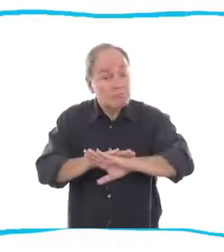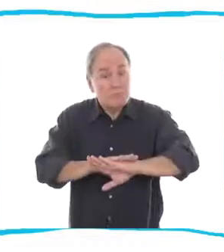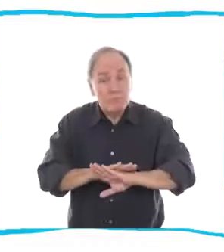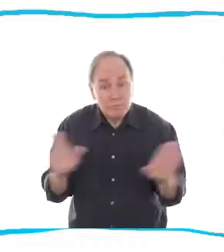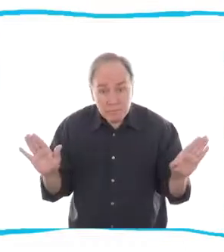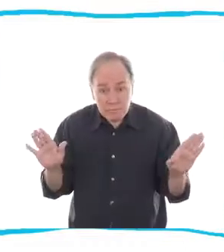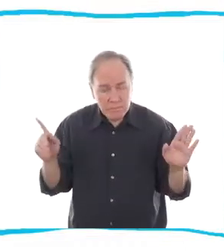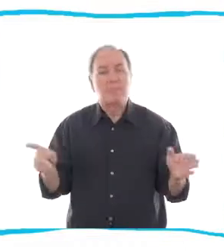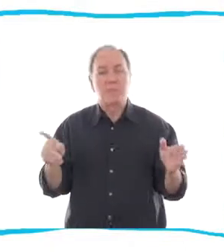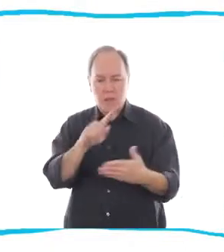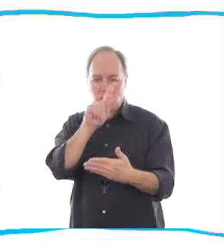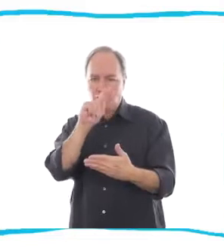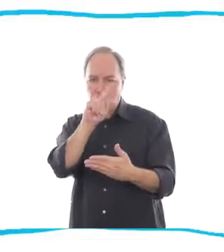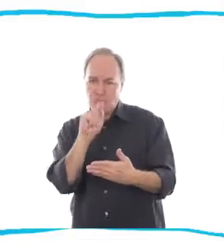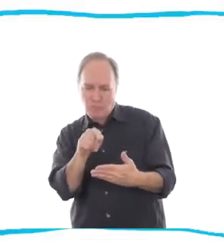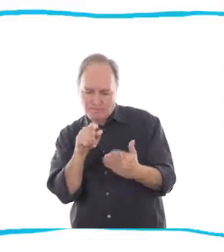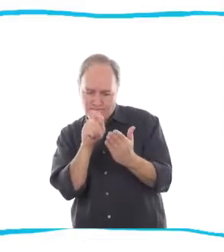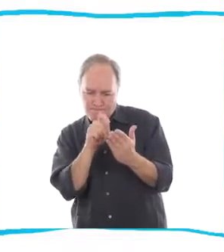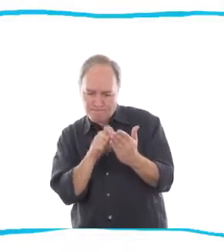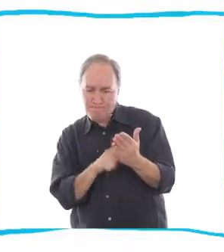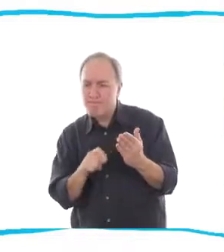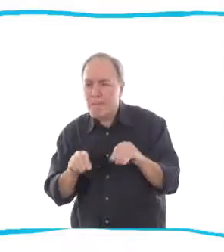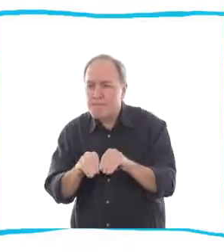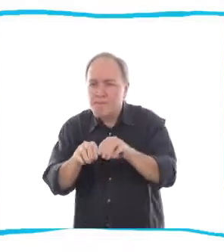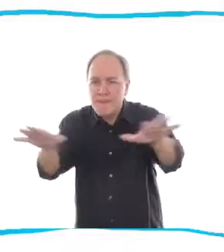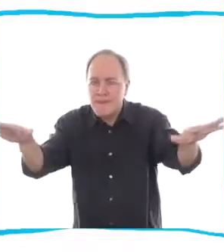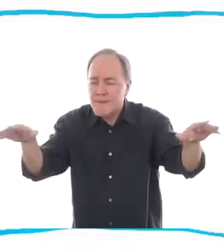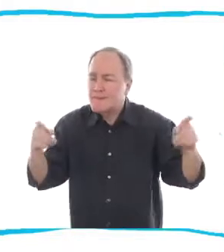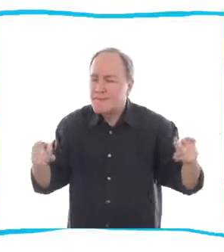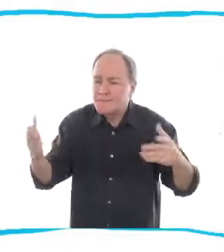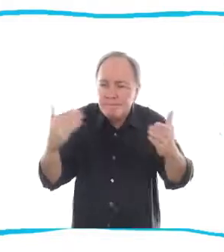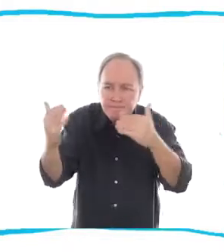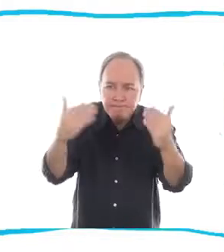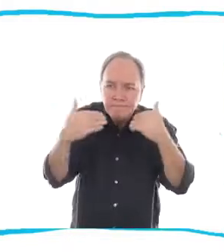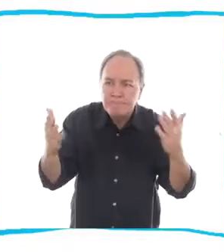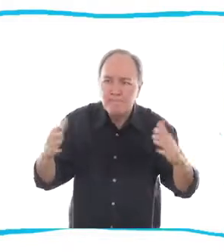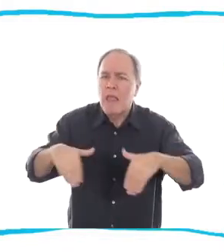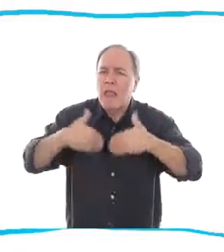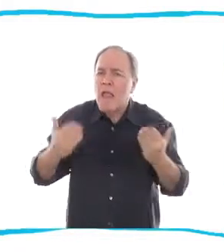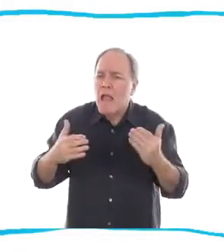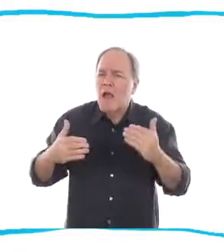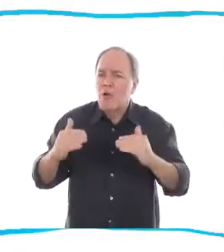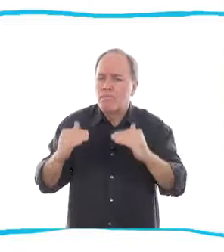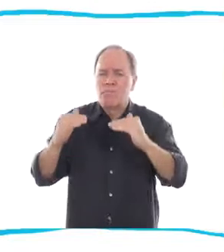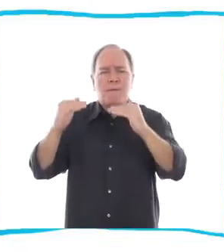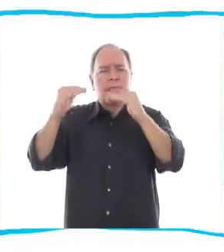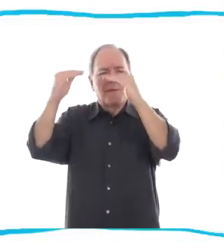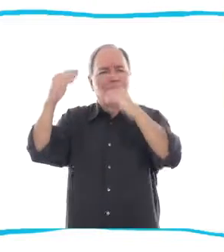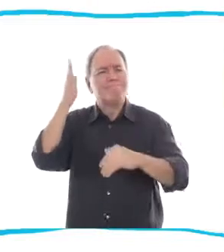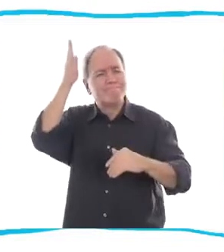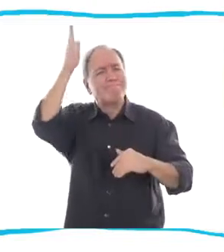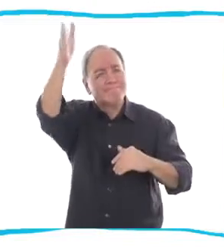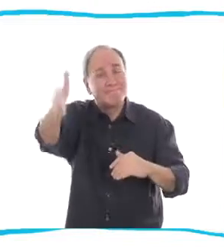your successful, inclusive, and accessible meeting, conduct a survey of all participants so you can find and